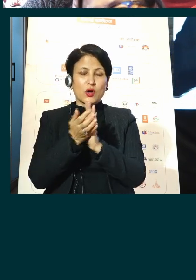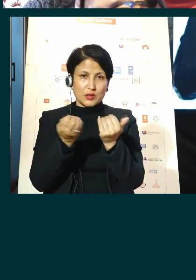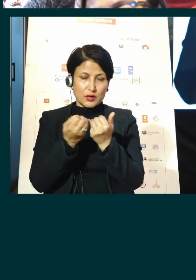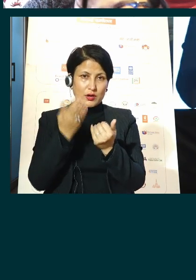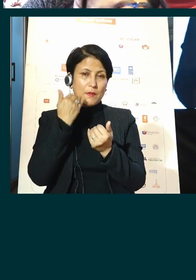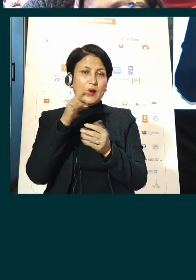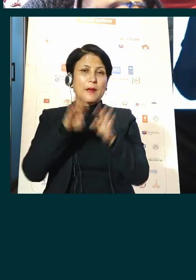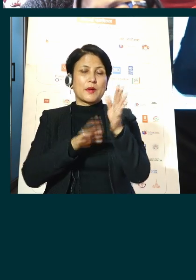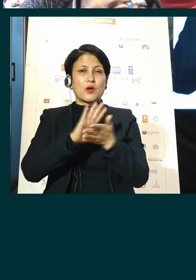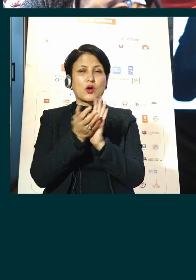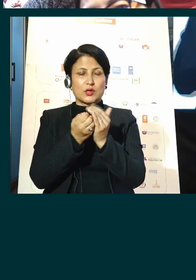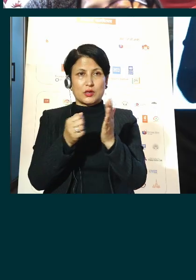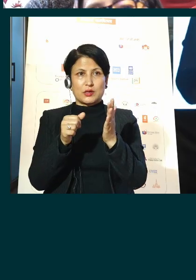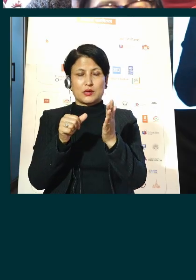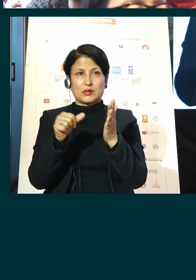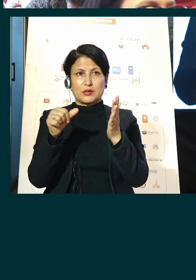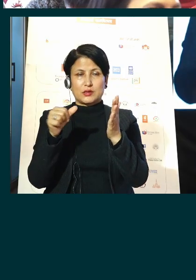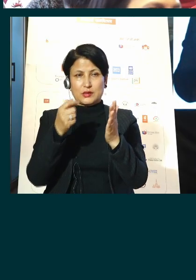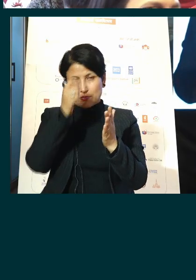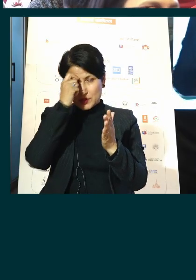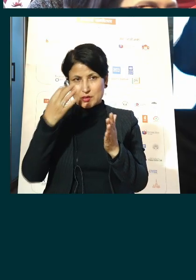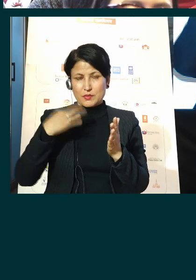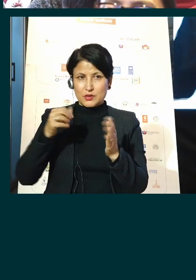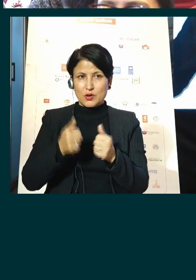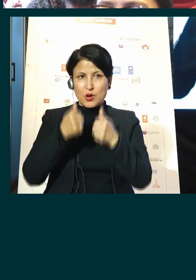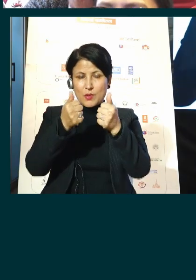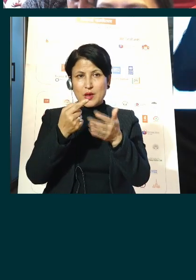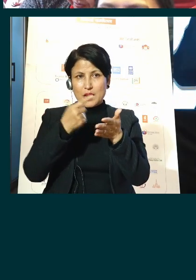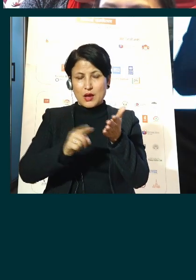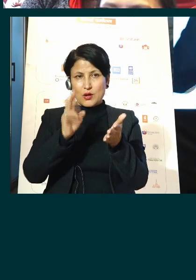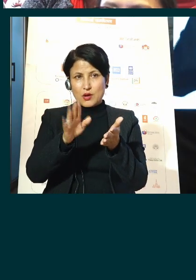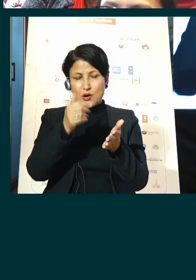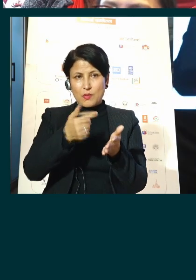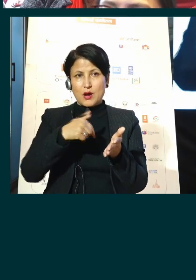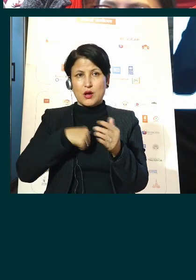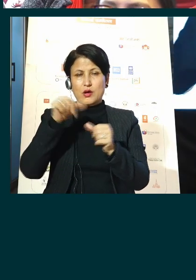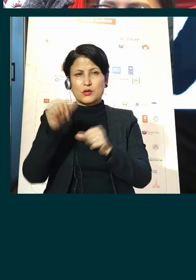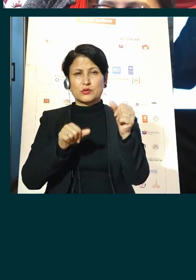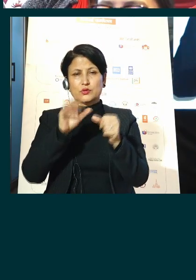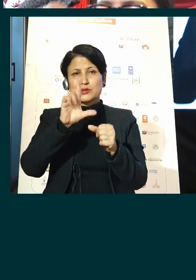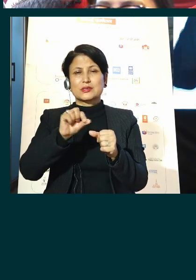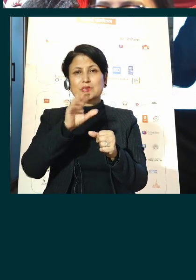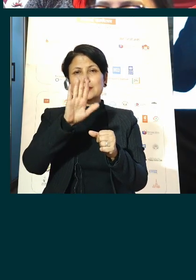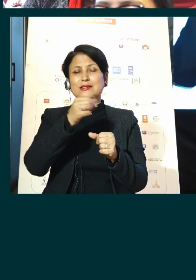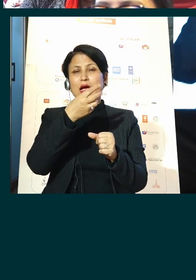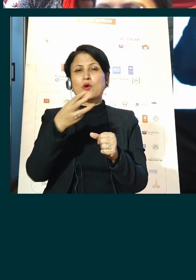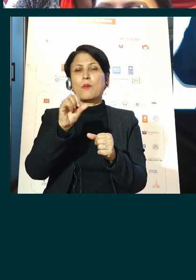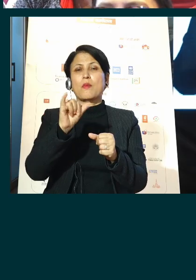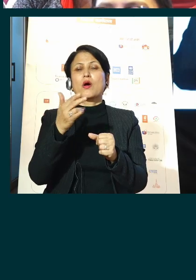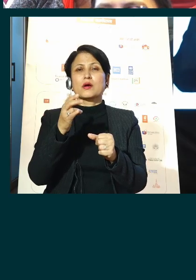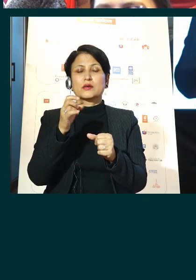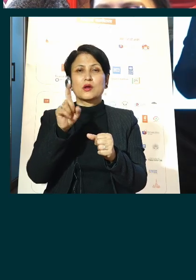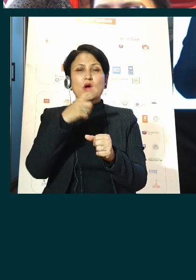We have been running different campaigns in different districts to end